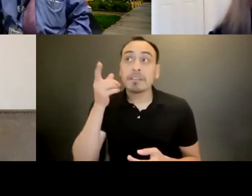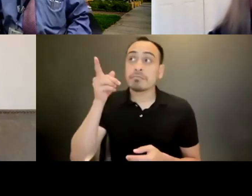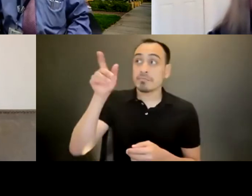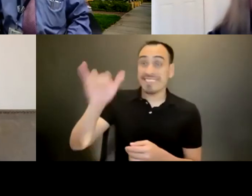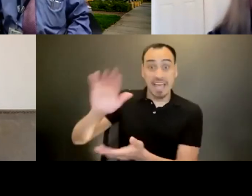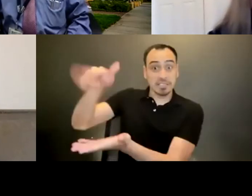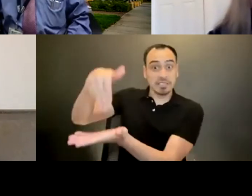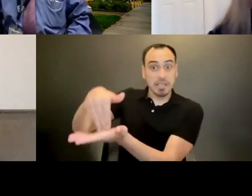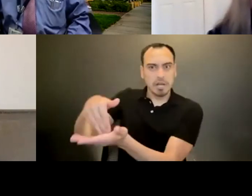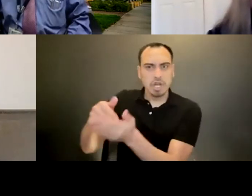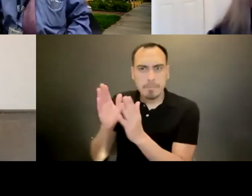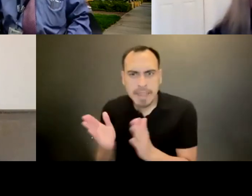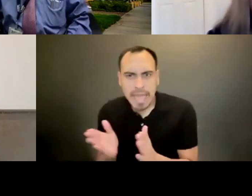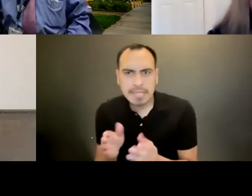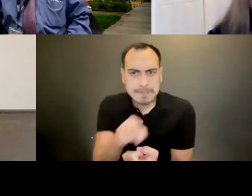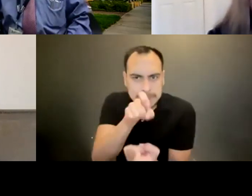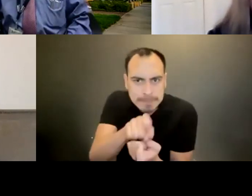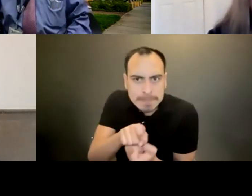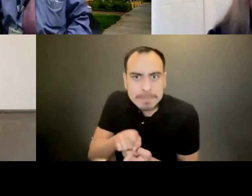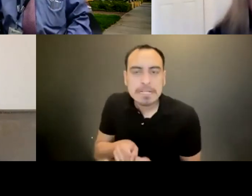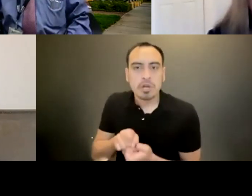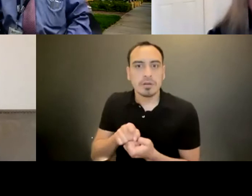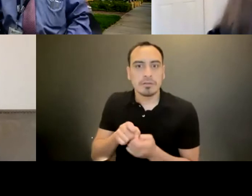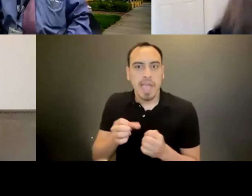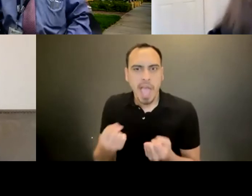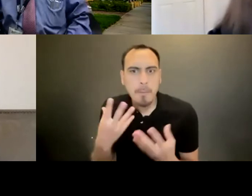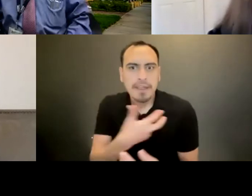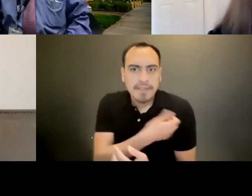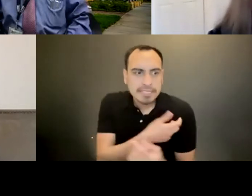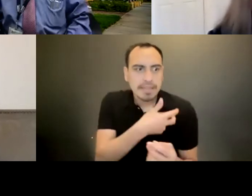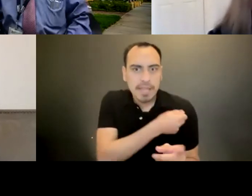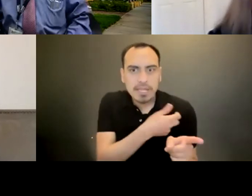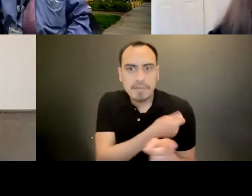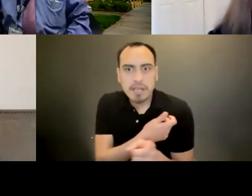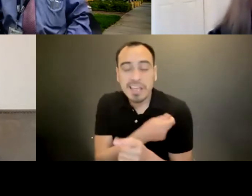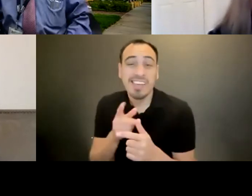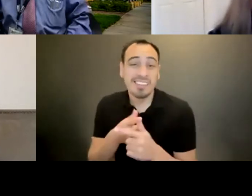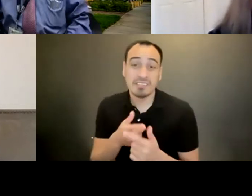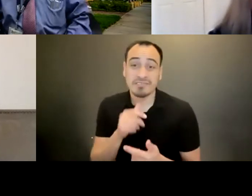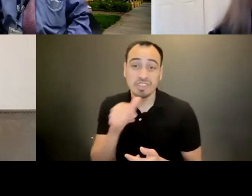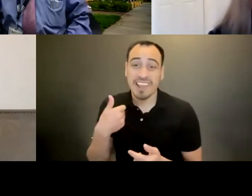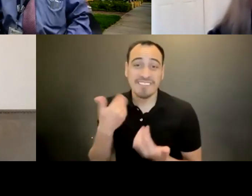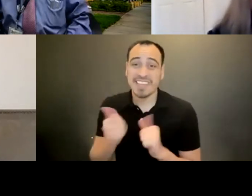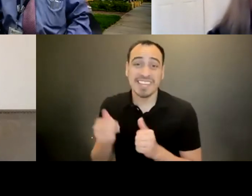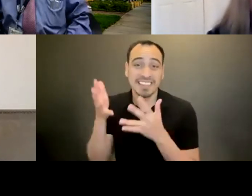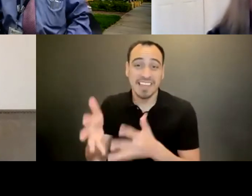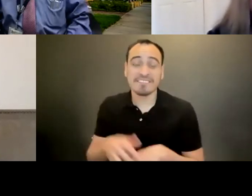your supply very carefully. So I would say having too many people congregating at any time is not a good